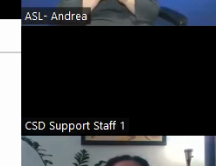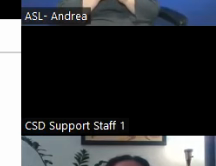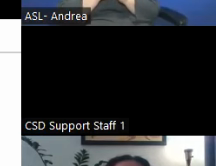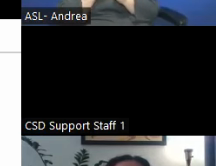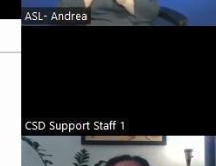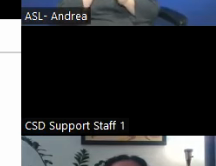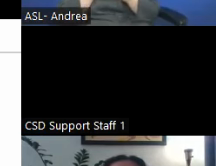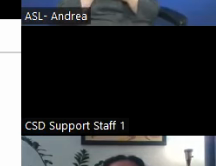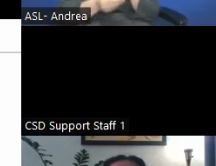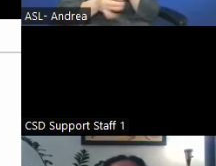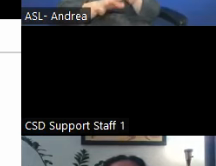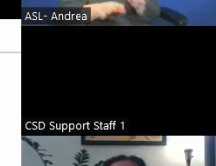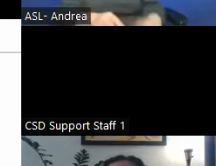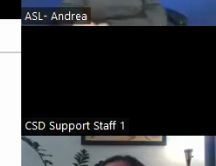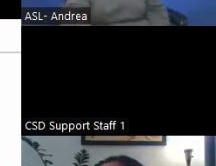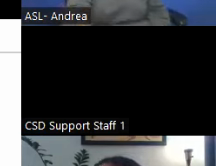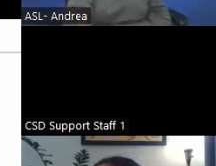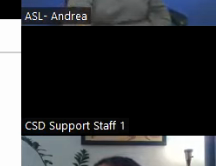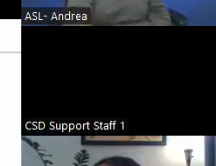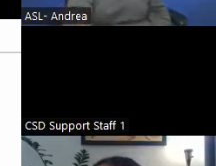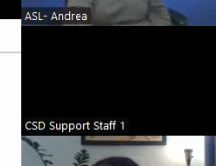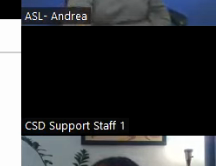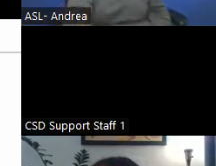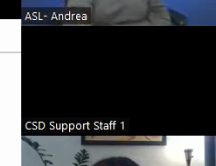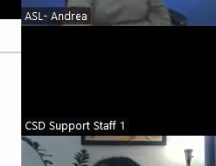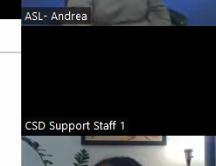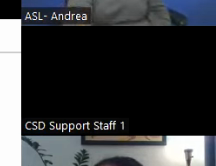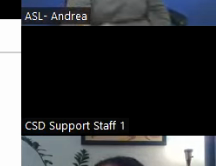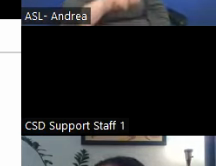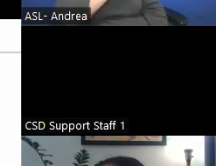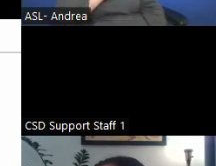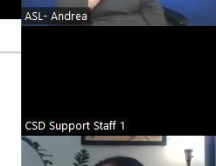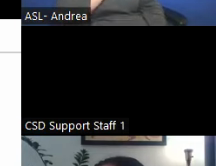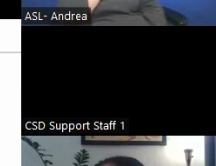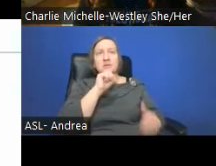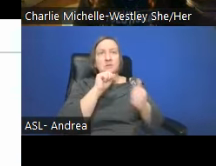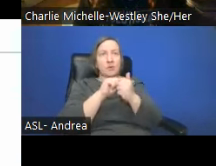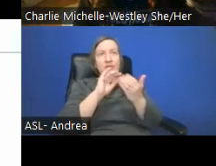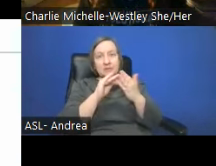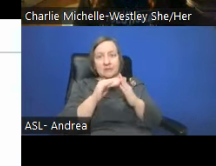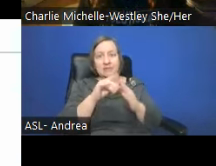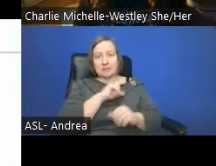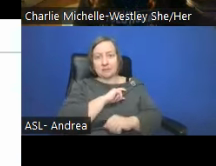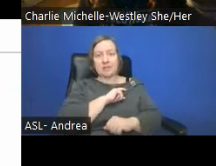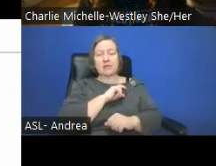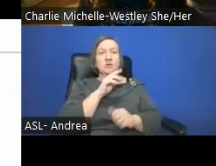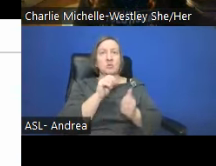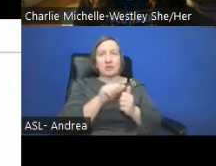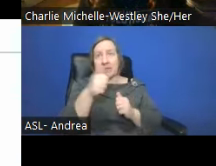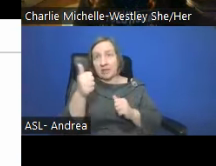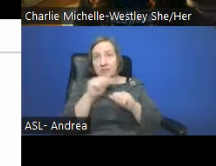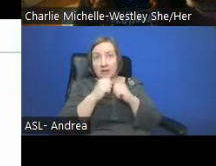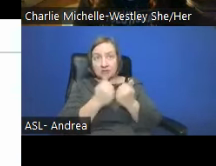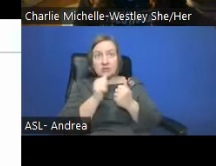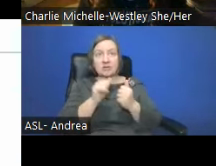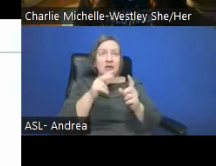oops, where'd it go? Okay, police officers with city police or with other agencies can